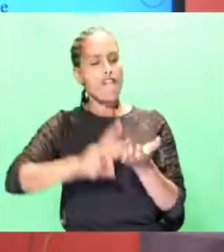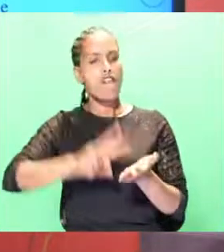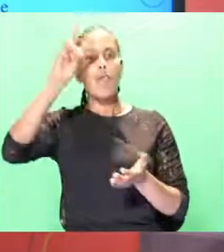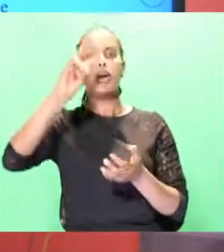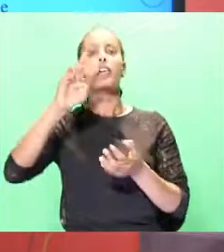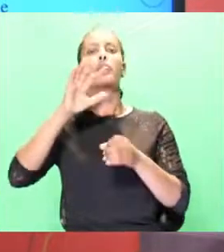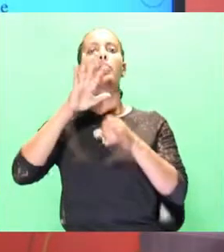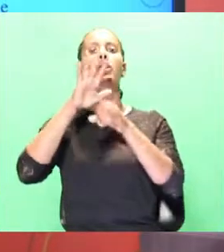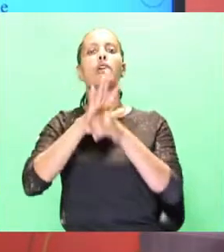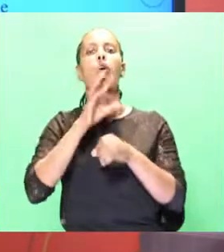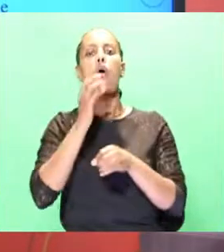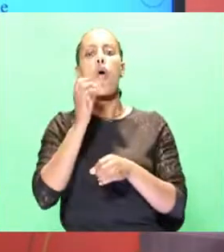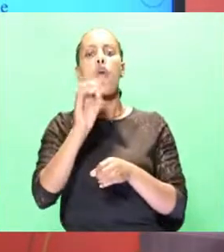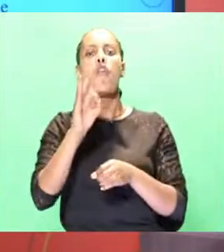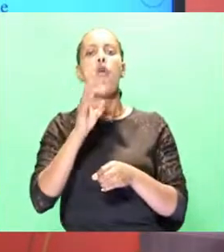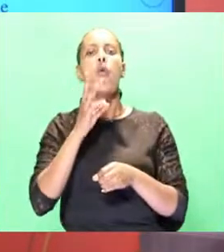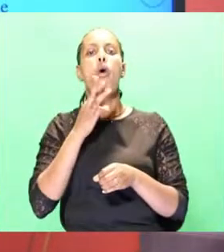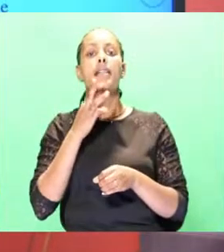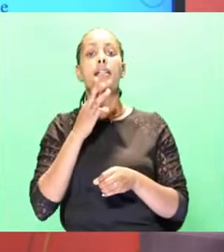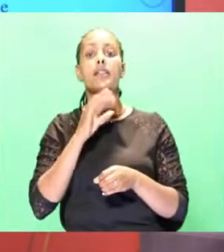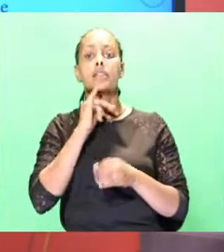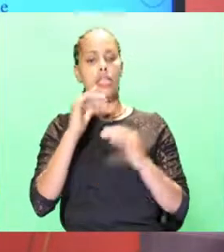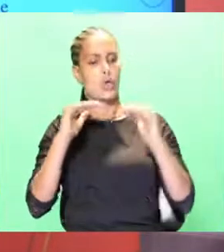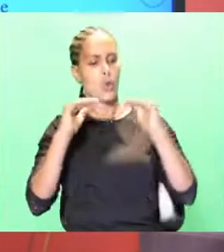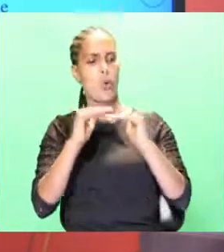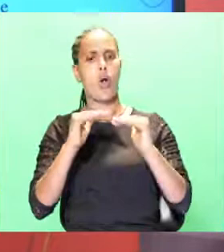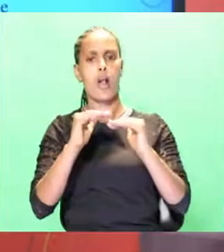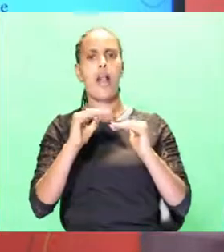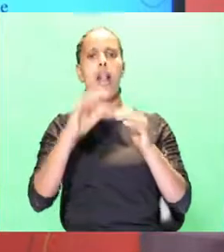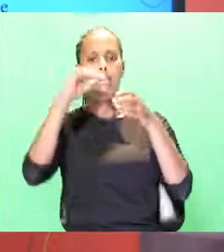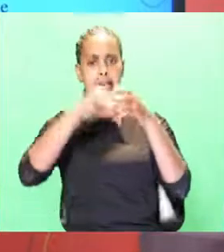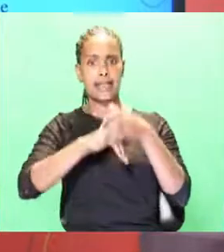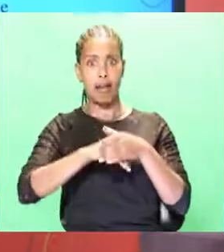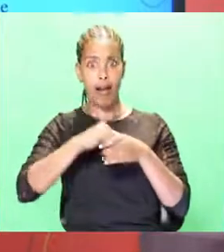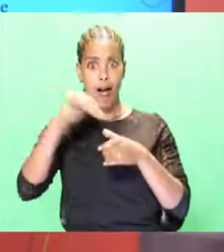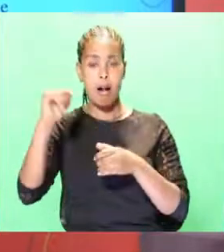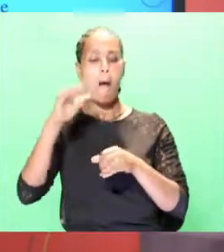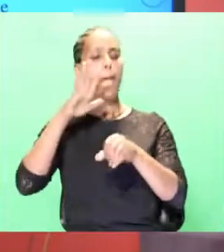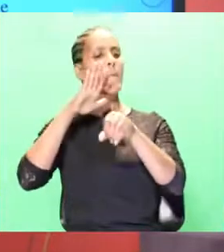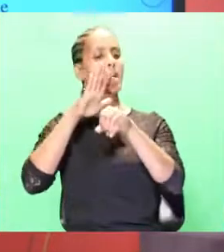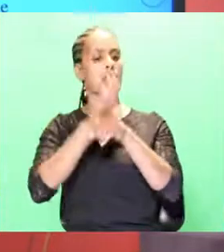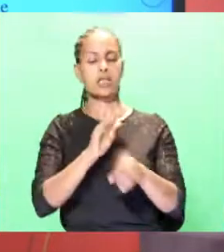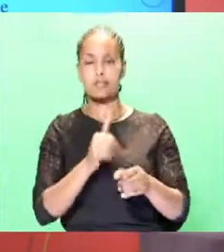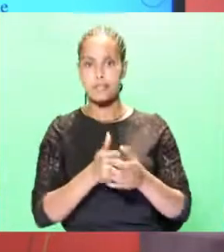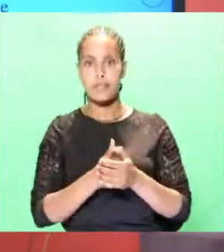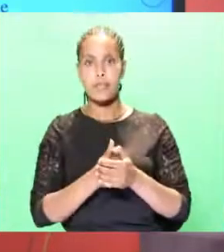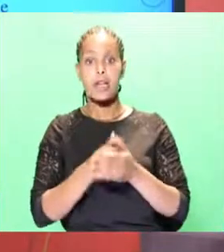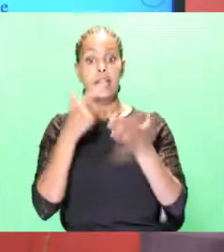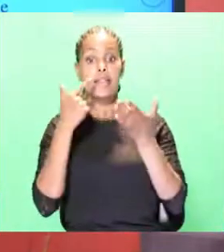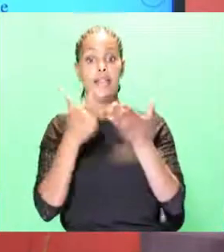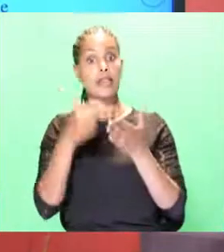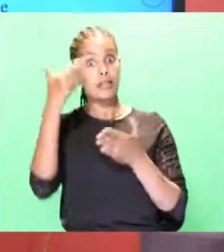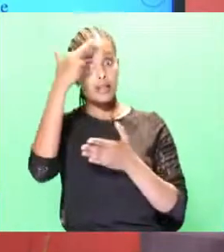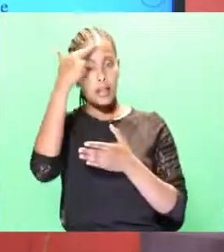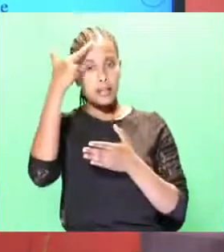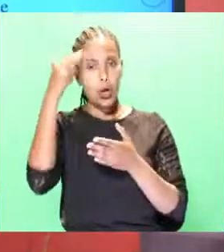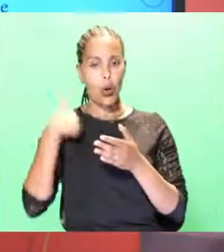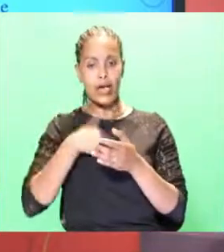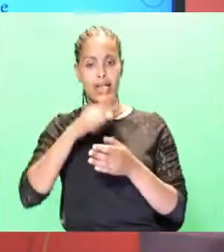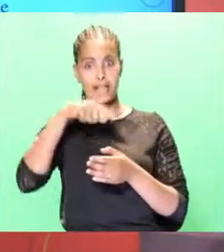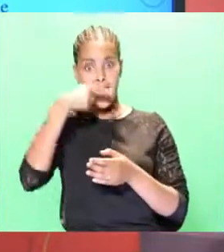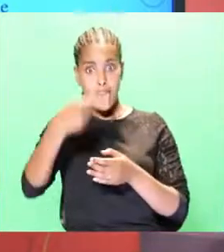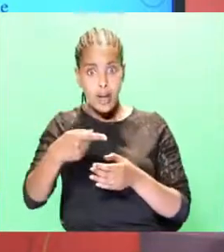pressure of water equal its external pressure. In this case, we